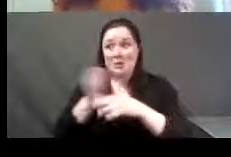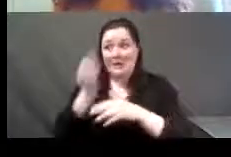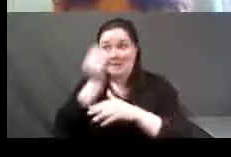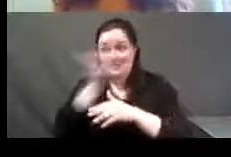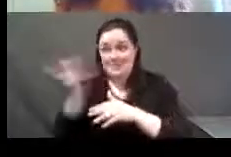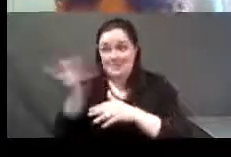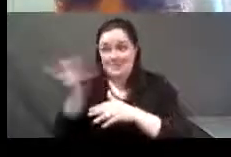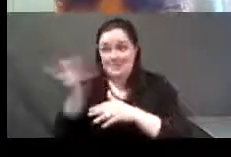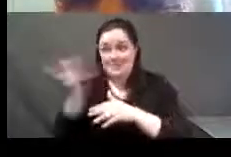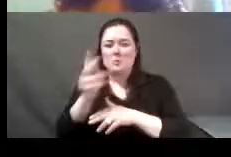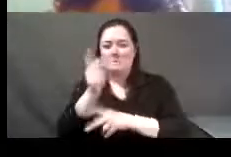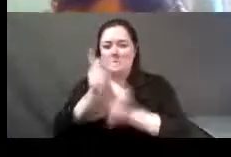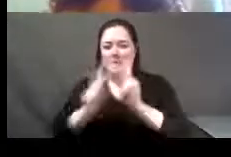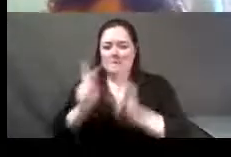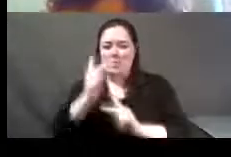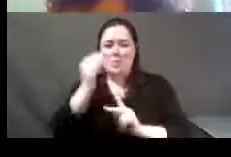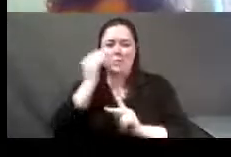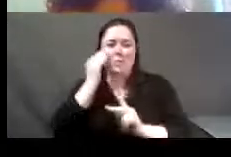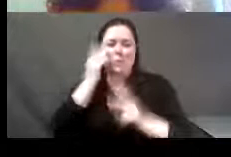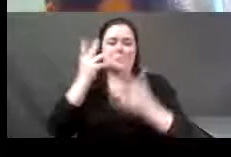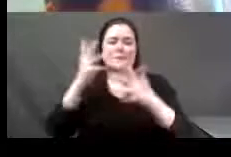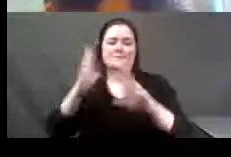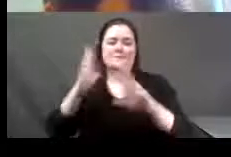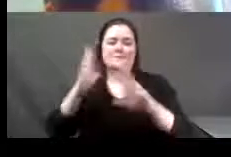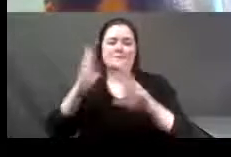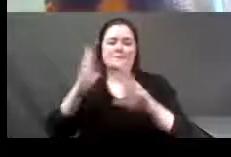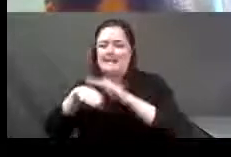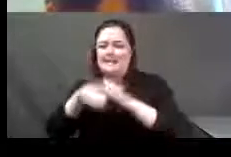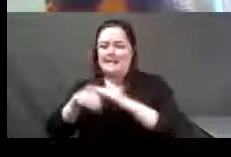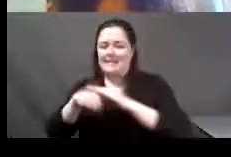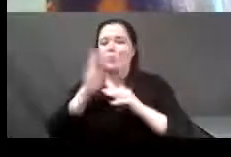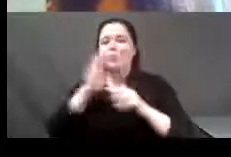and we'll go ahead and get started in just a few minutes.